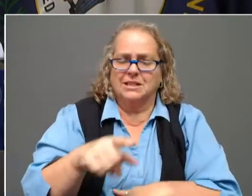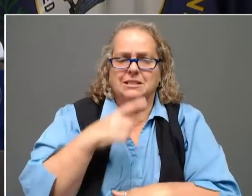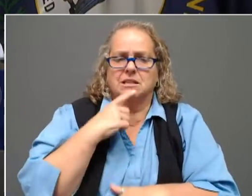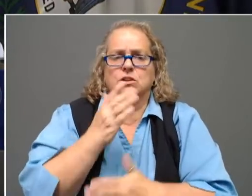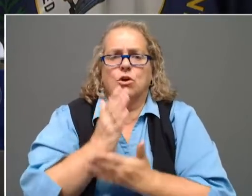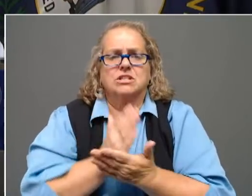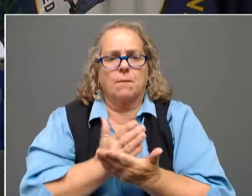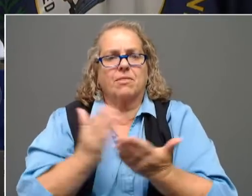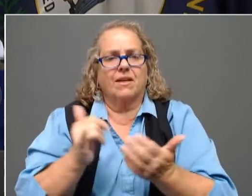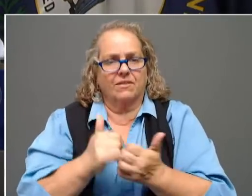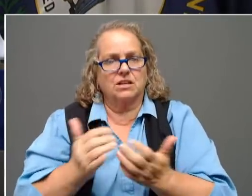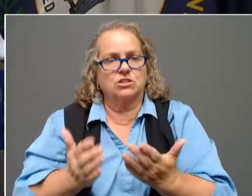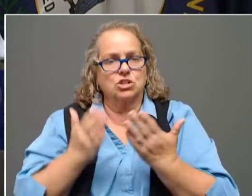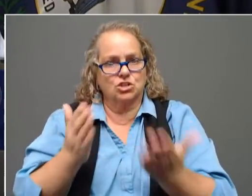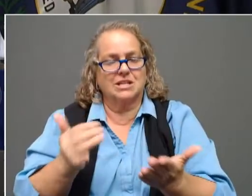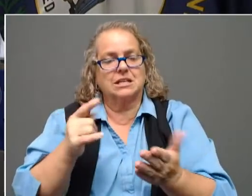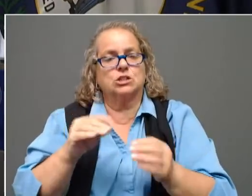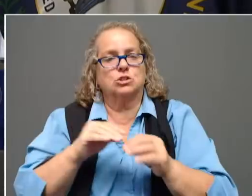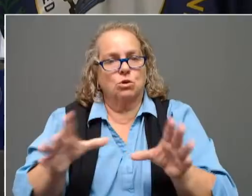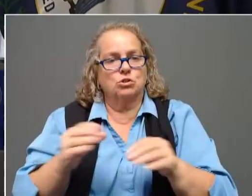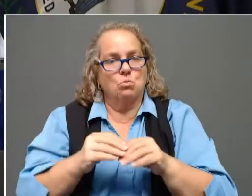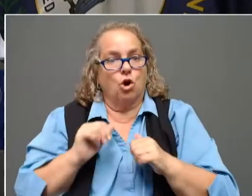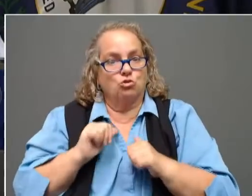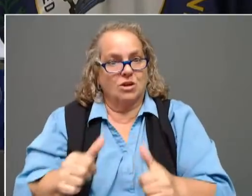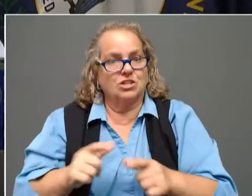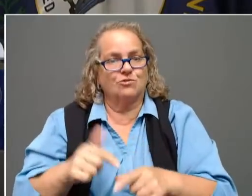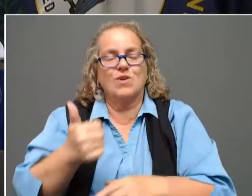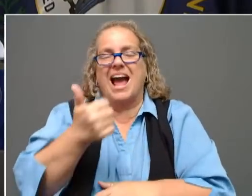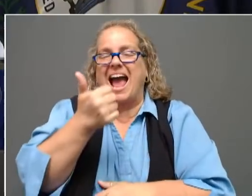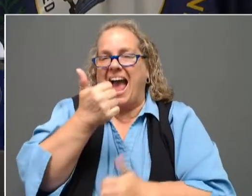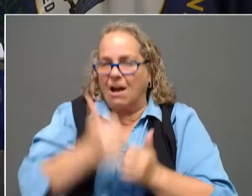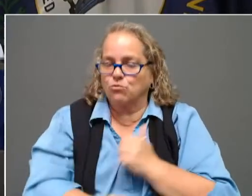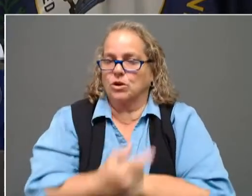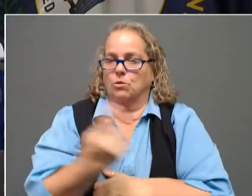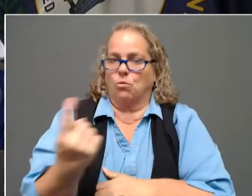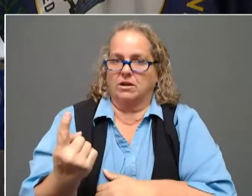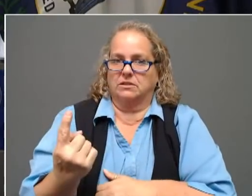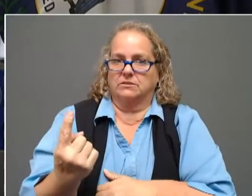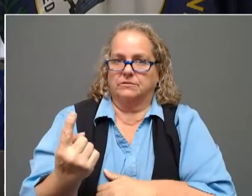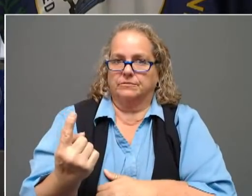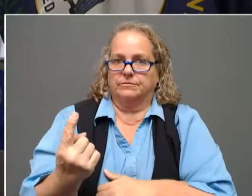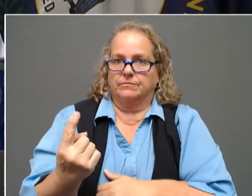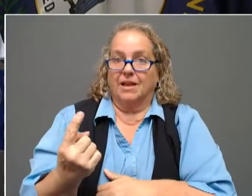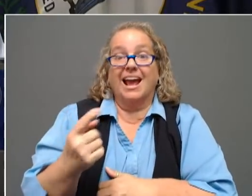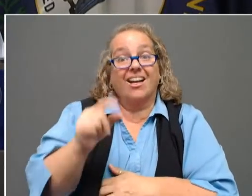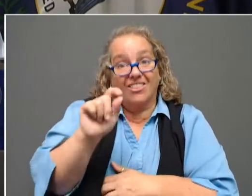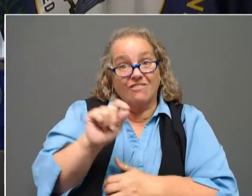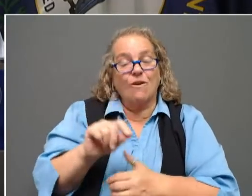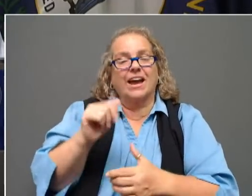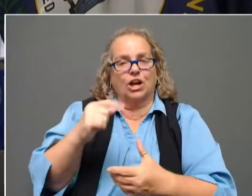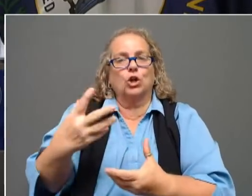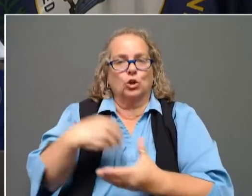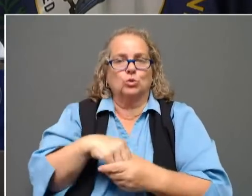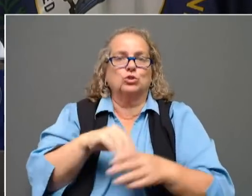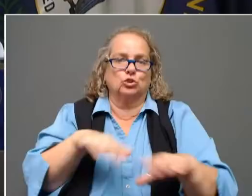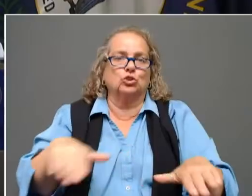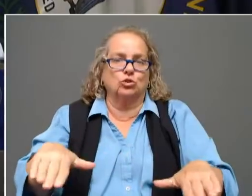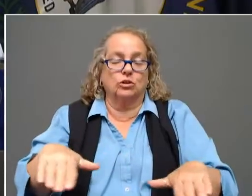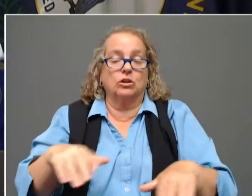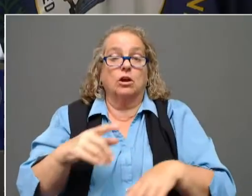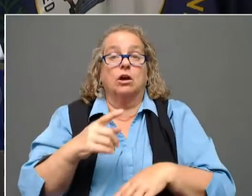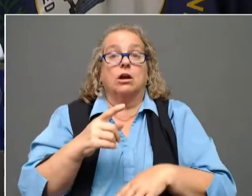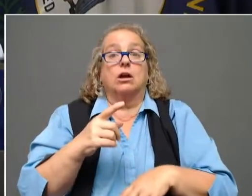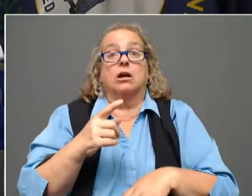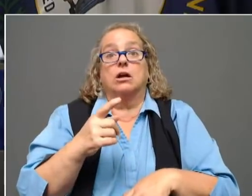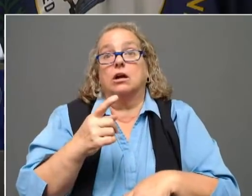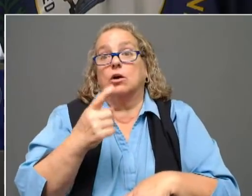suggest it spreads more aggressively to everyone, and therefore would include children. One